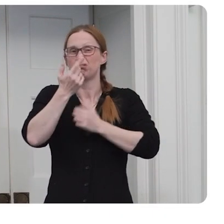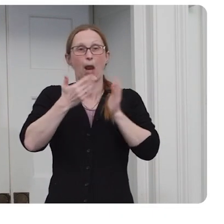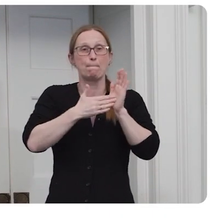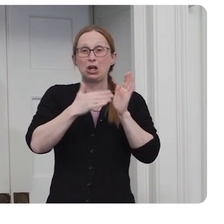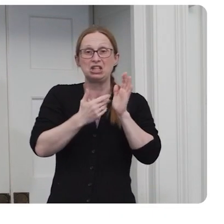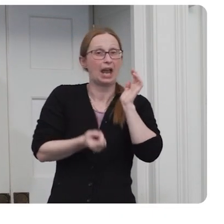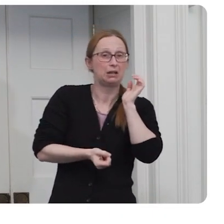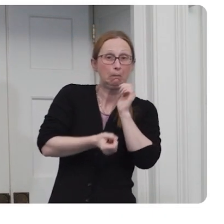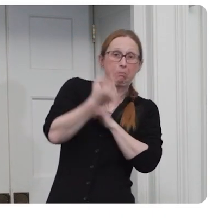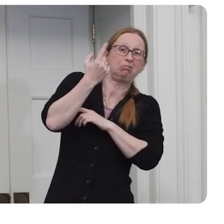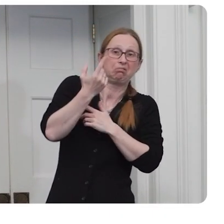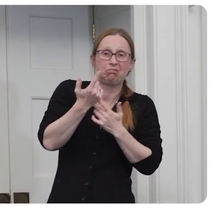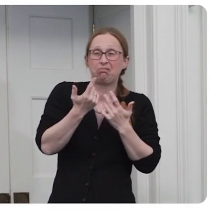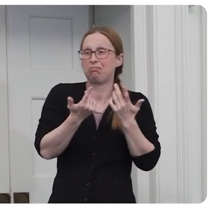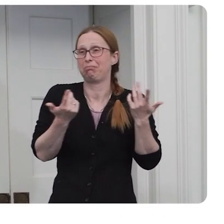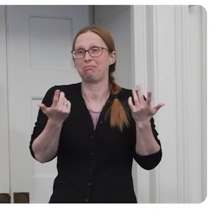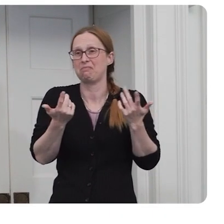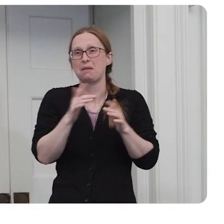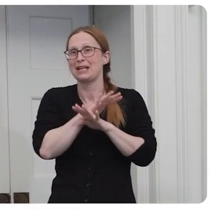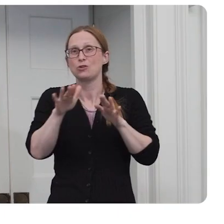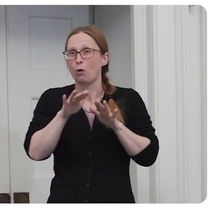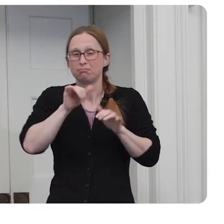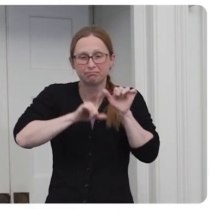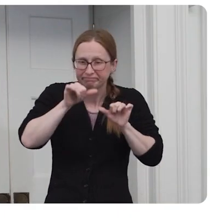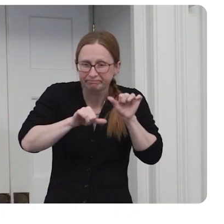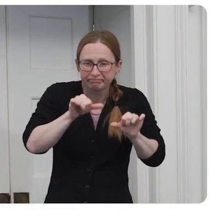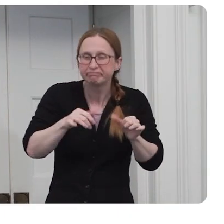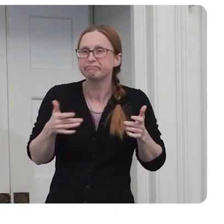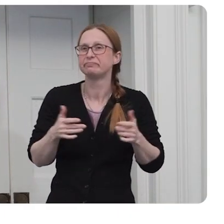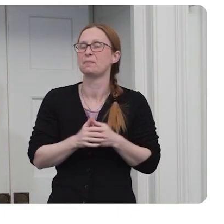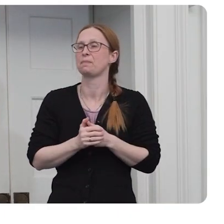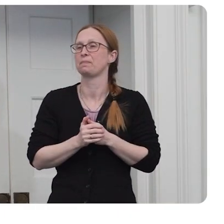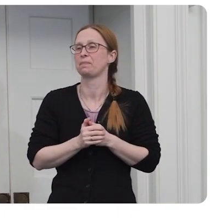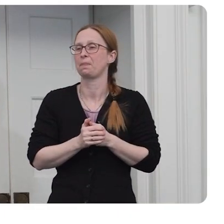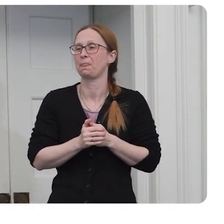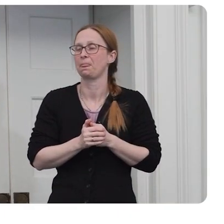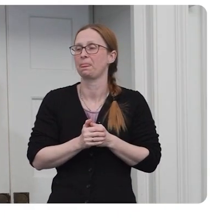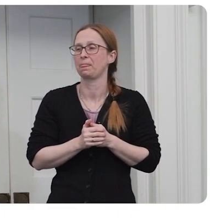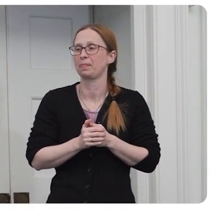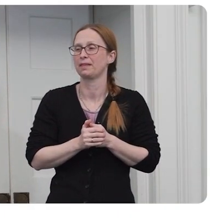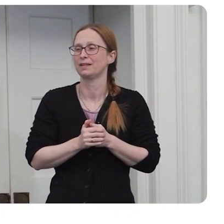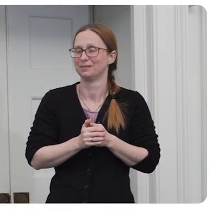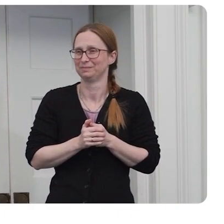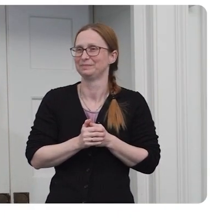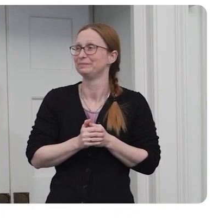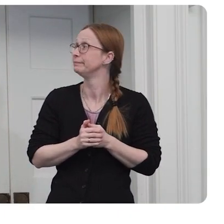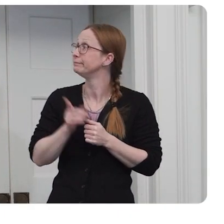just randomly on Mondays, sometimes you come in, don't you? Even though it's not scheduled. So